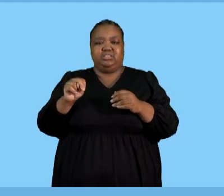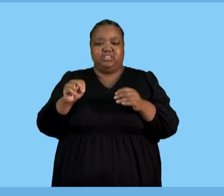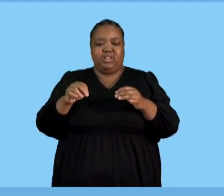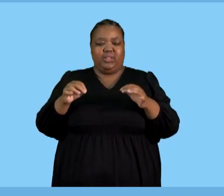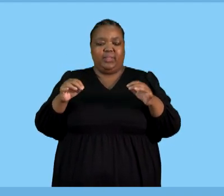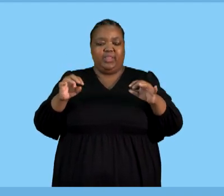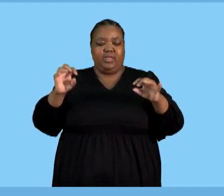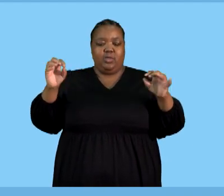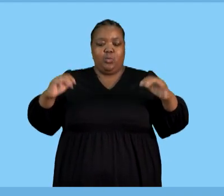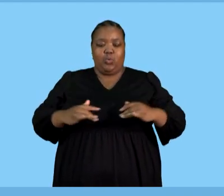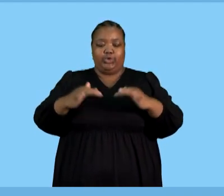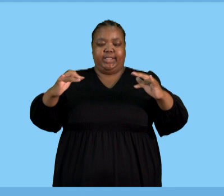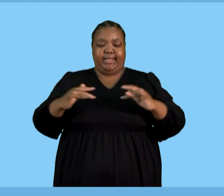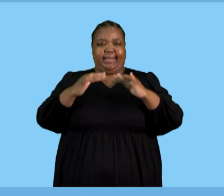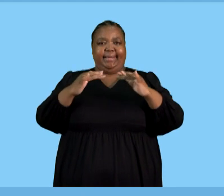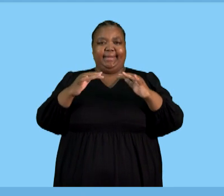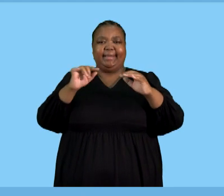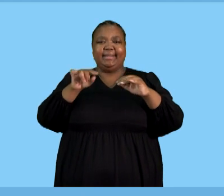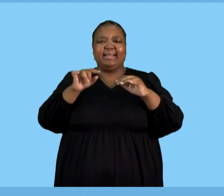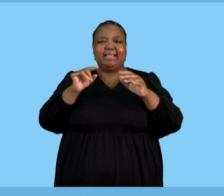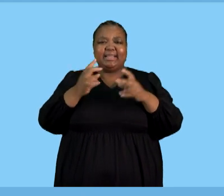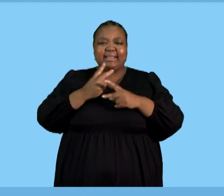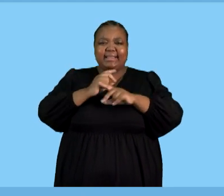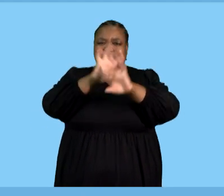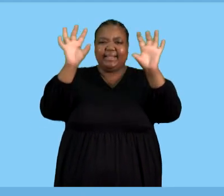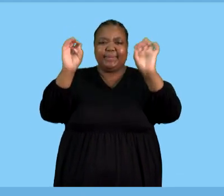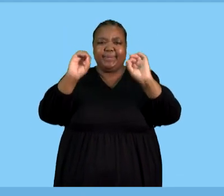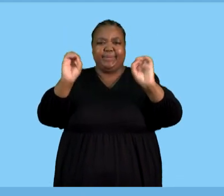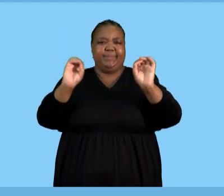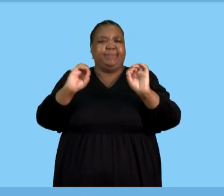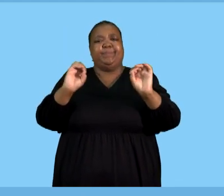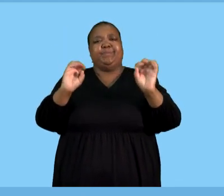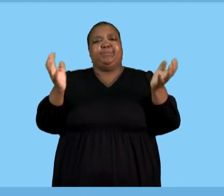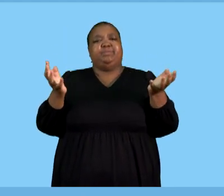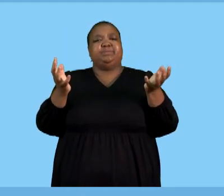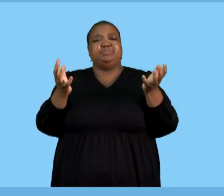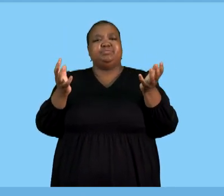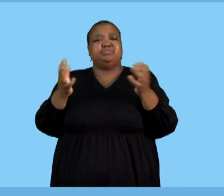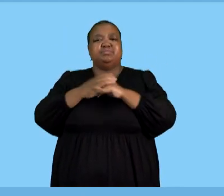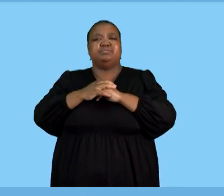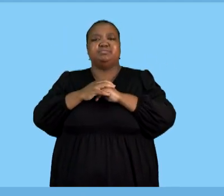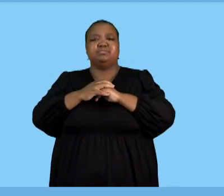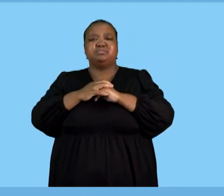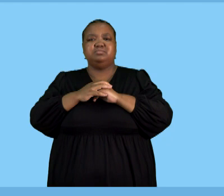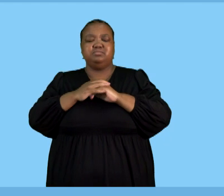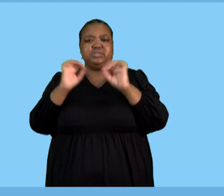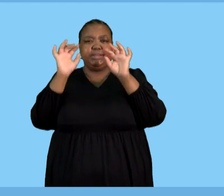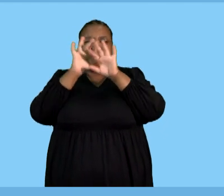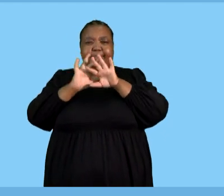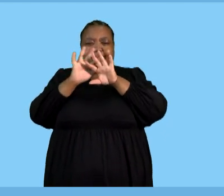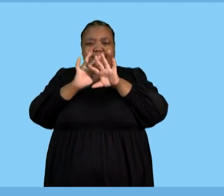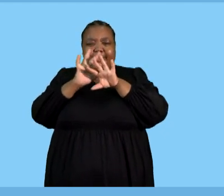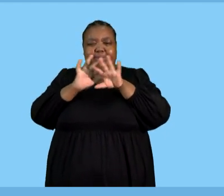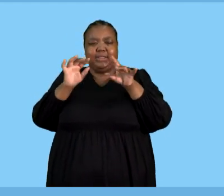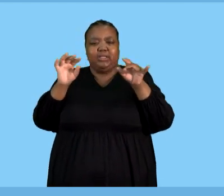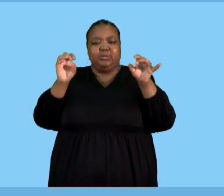but rather blurred? So the reflections that we are seeing on the rippled water, they are not clear, but they